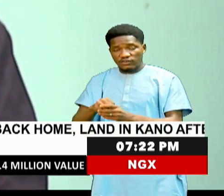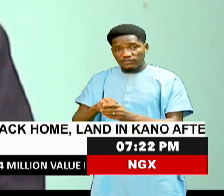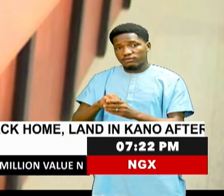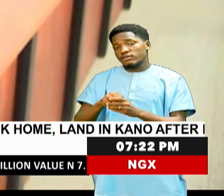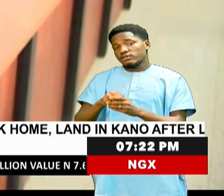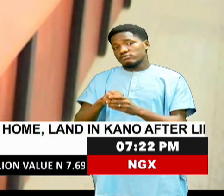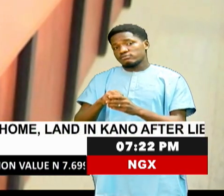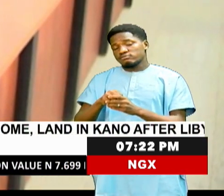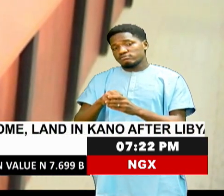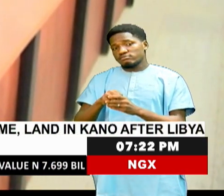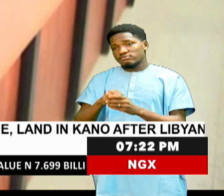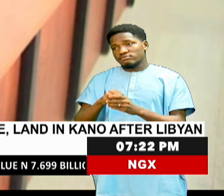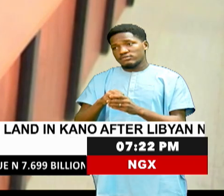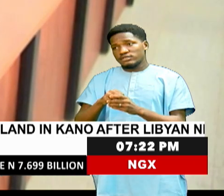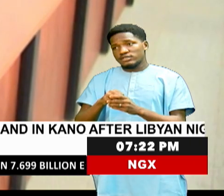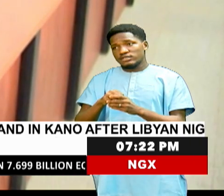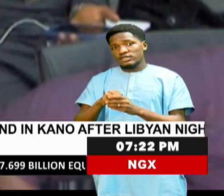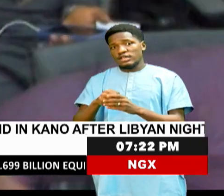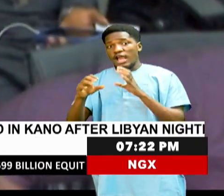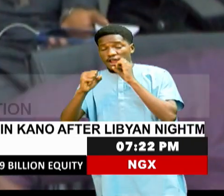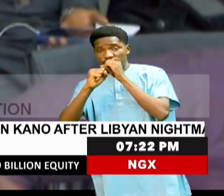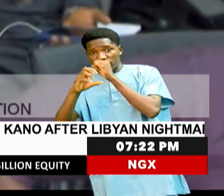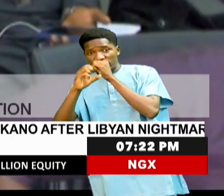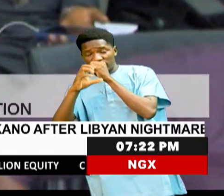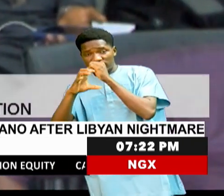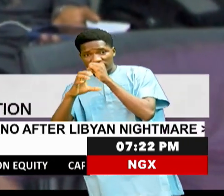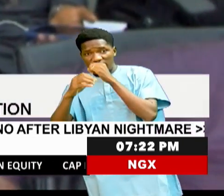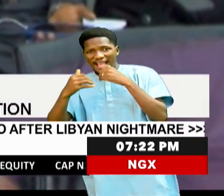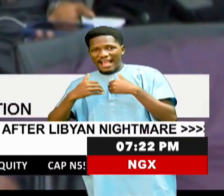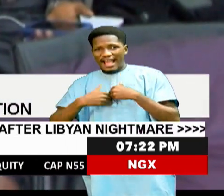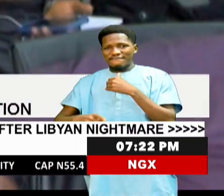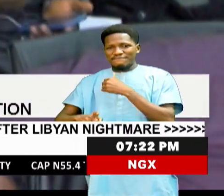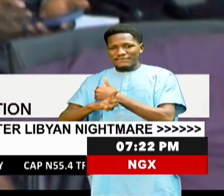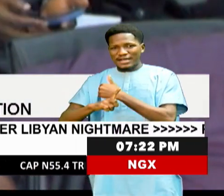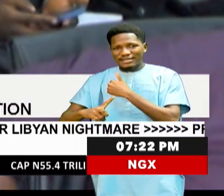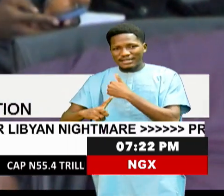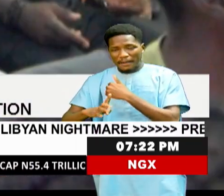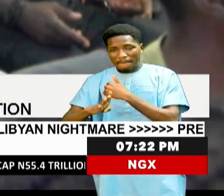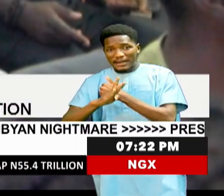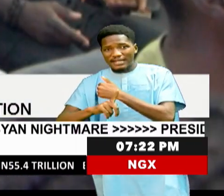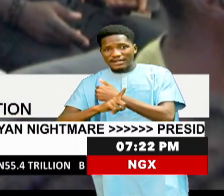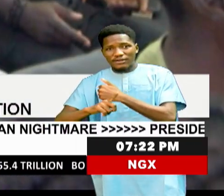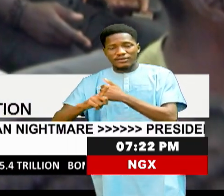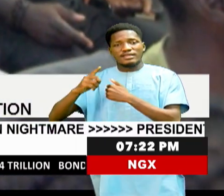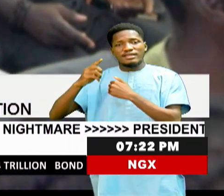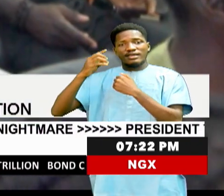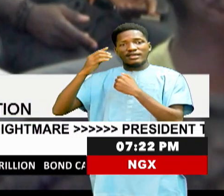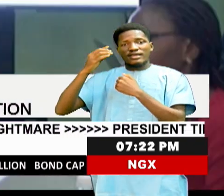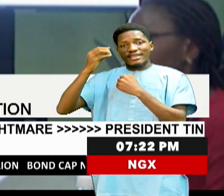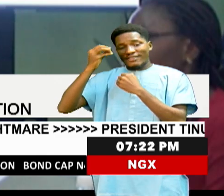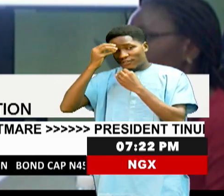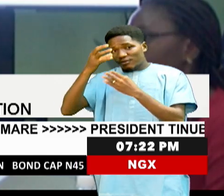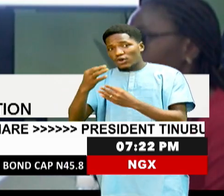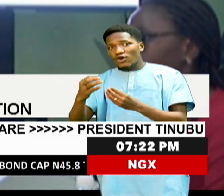knowledge, experience, and background information of the conflict they intend to resolve.